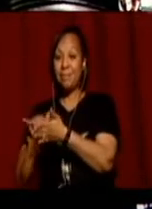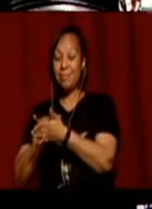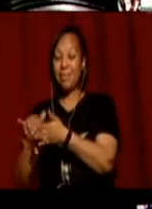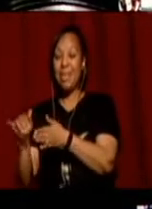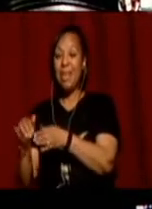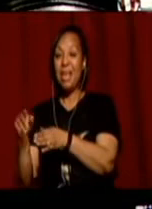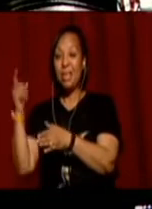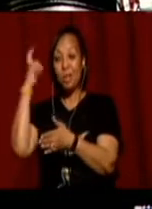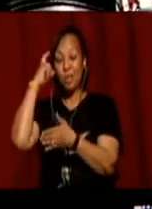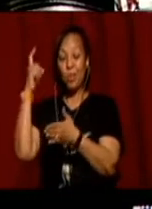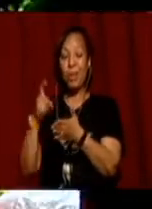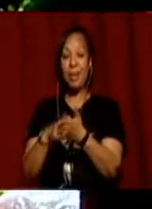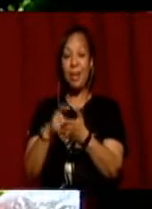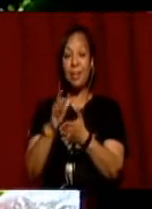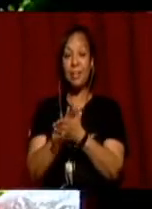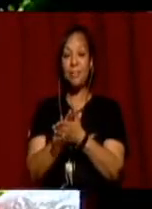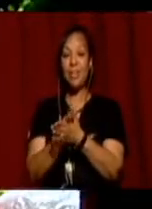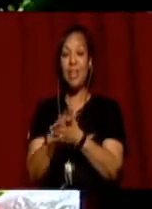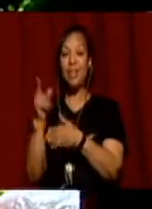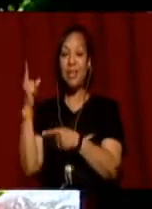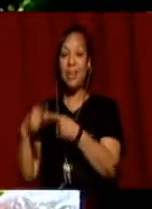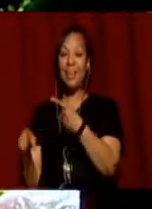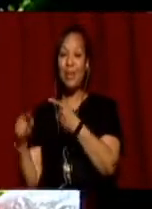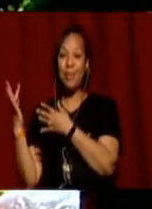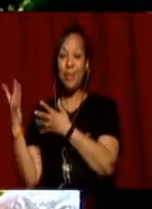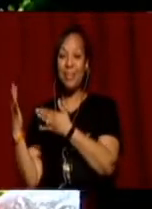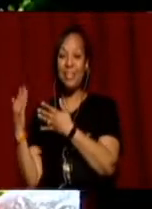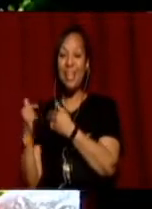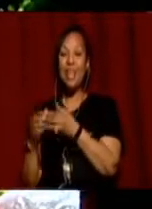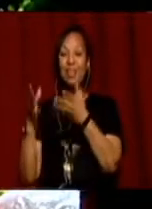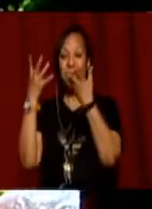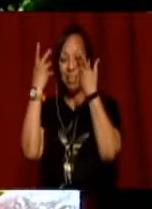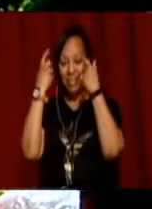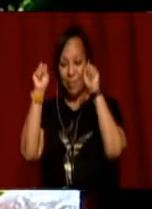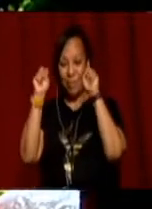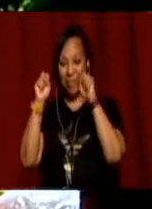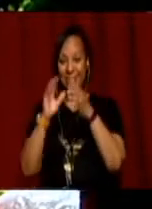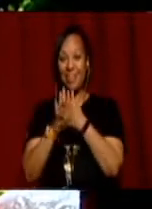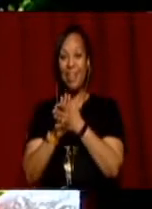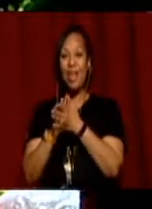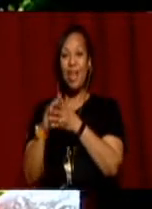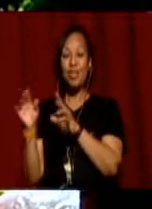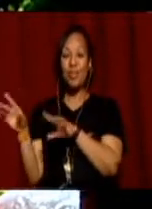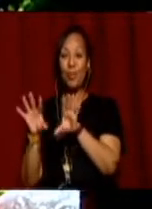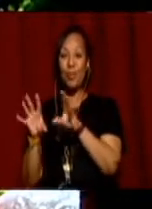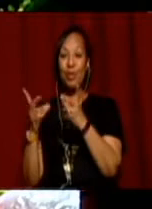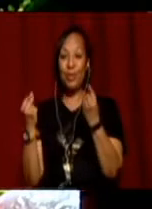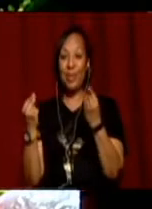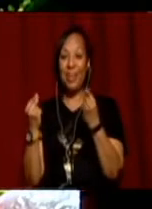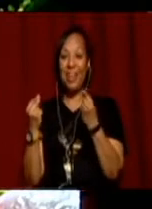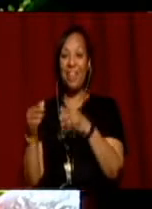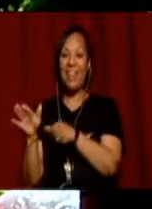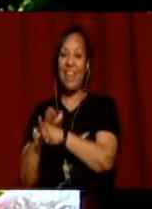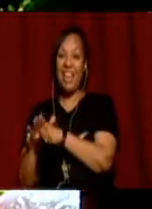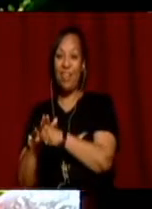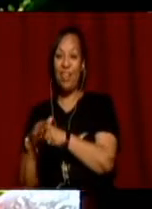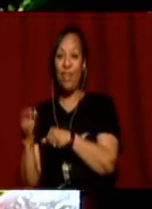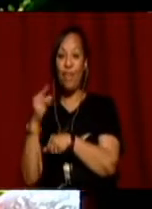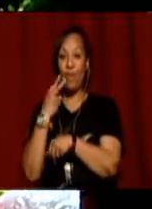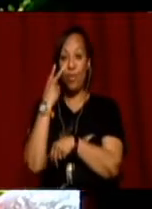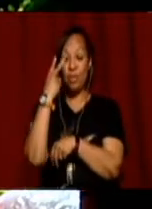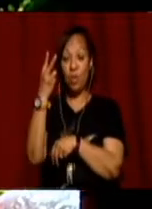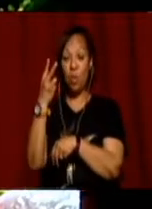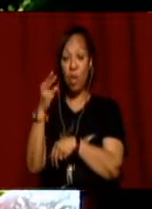way. Okay. Well, I can't wait to get to the president. She's going to tell us all about what we've been doing in the county. Those of you who are watching